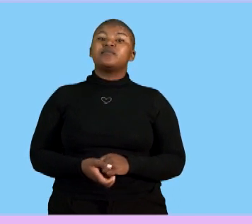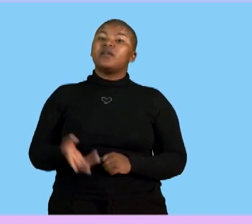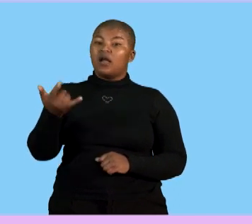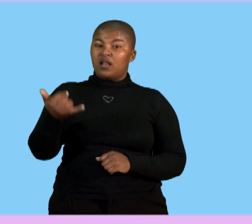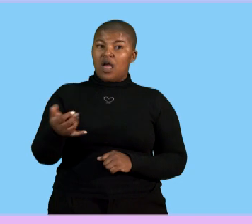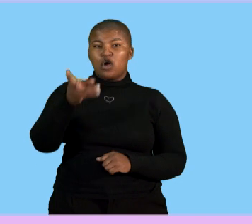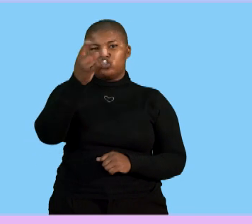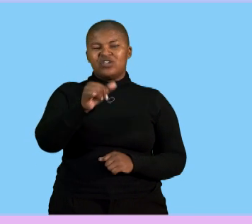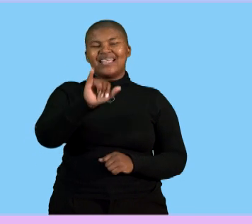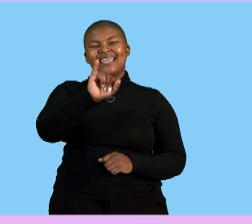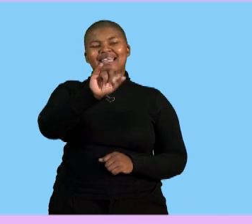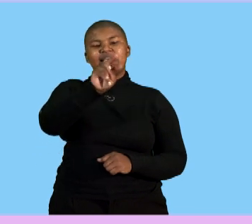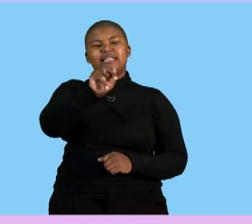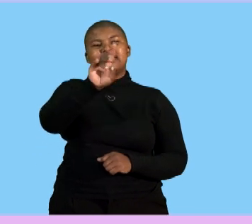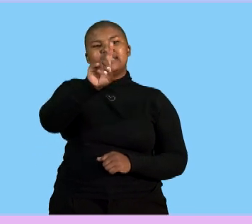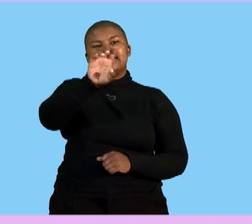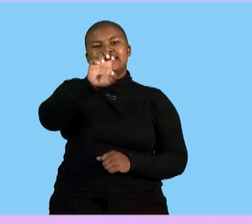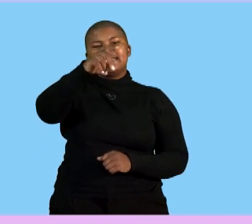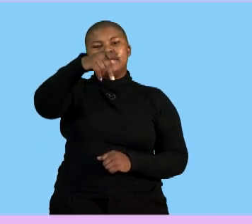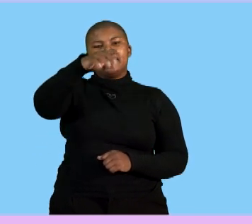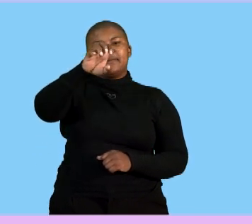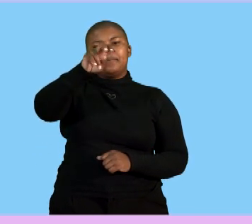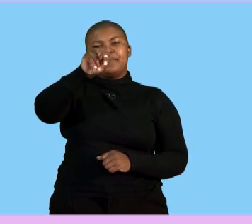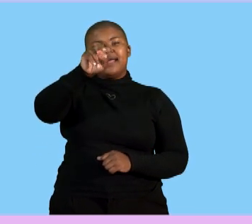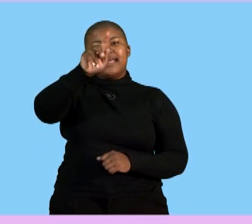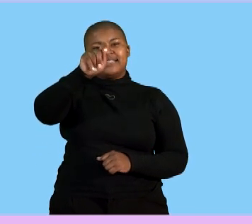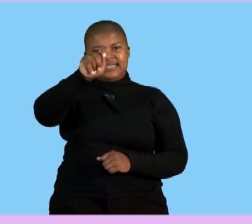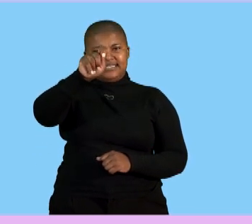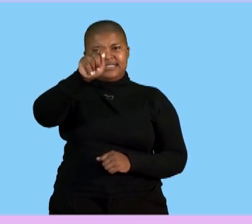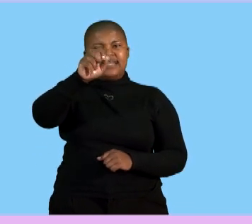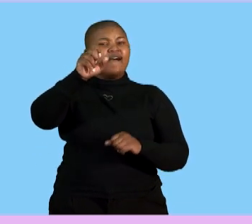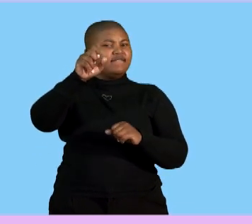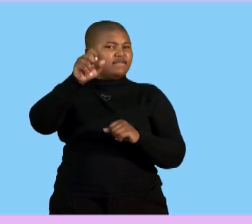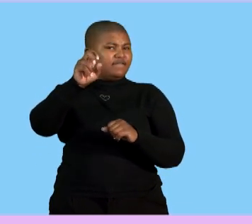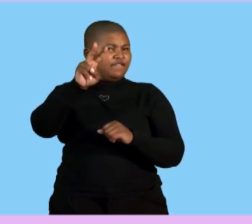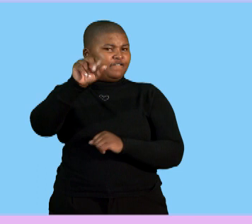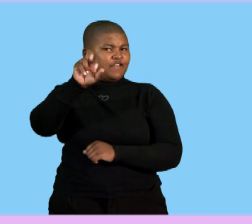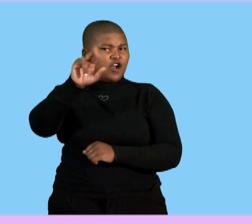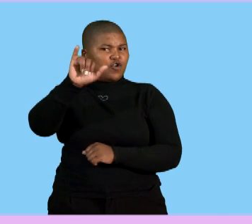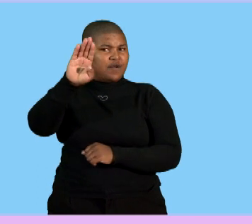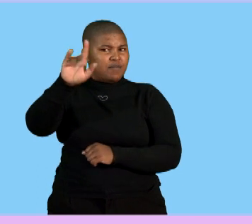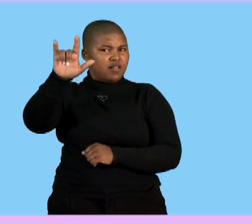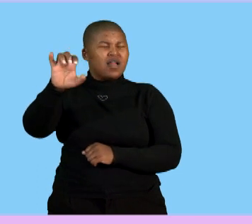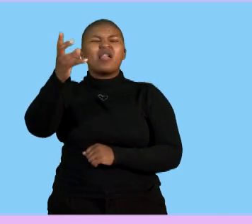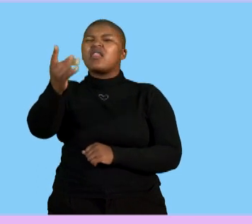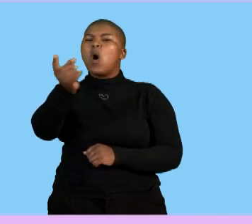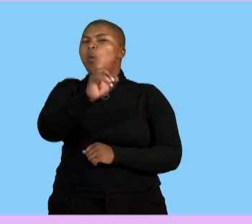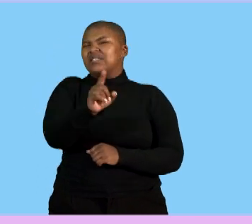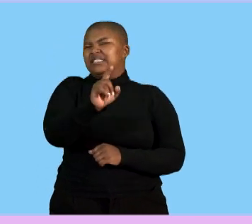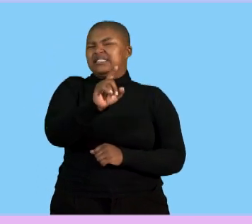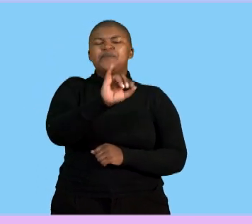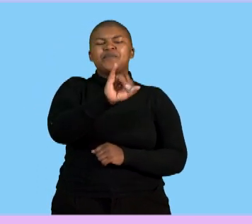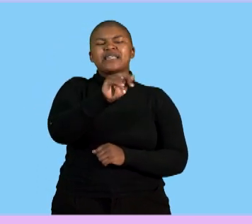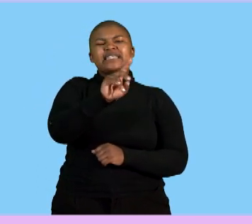Let's look at the independent variable. Now, what is an independent variable?